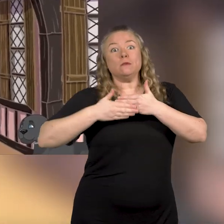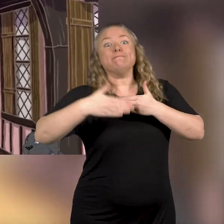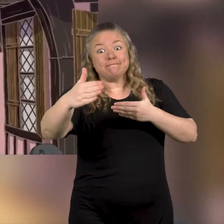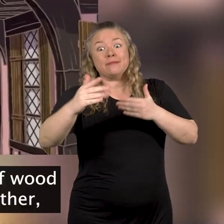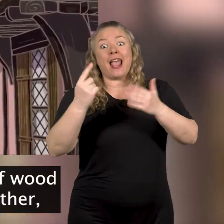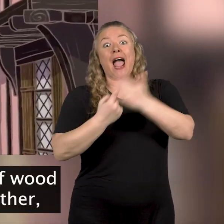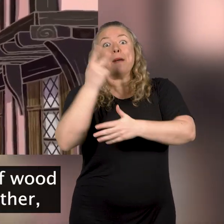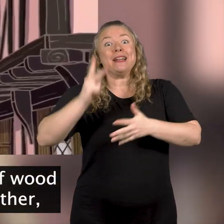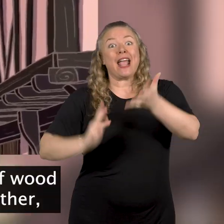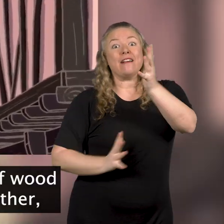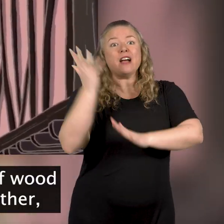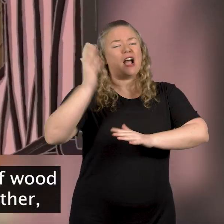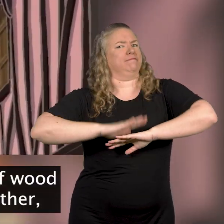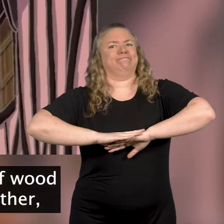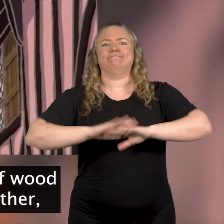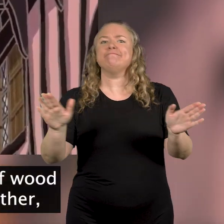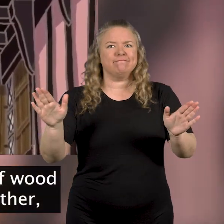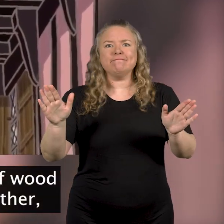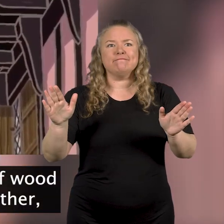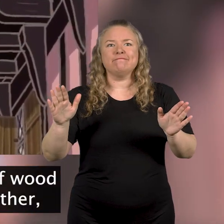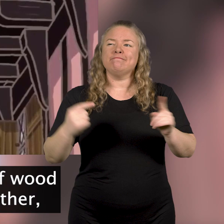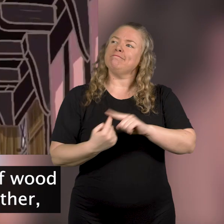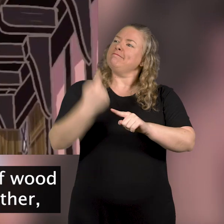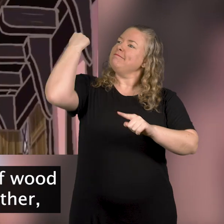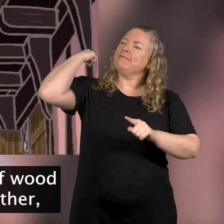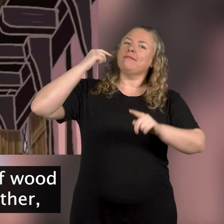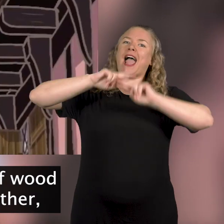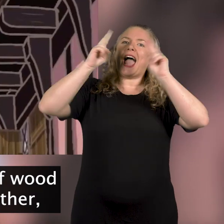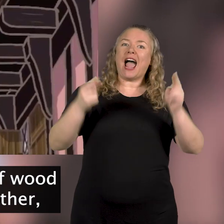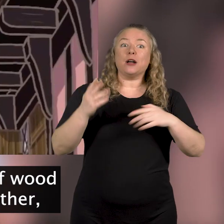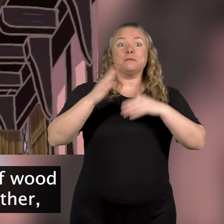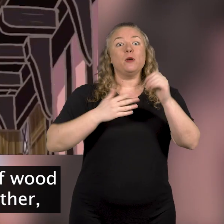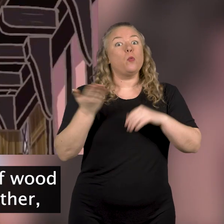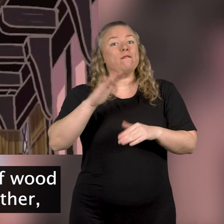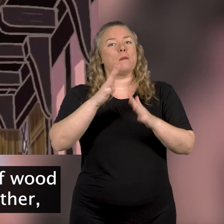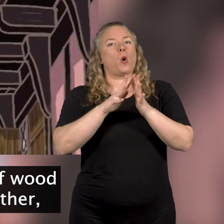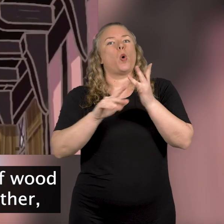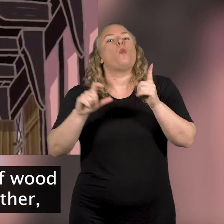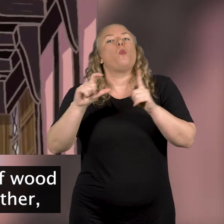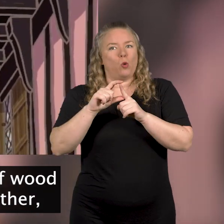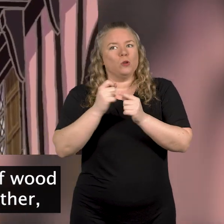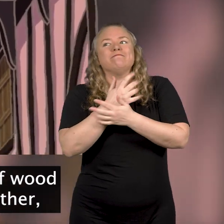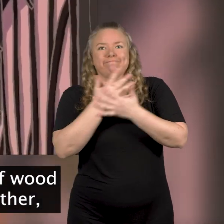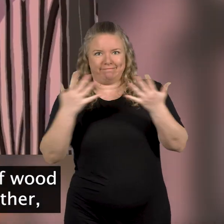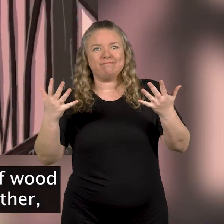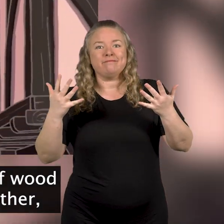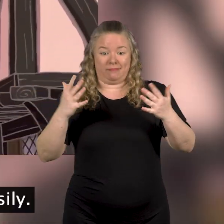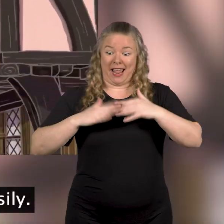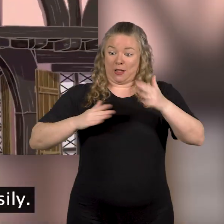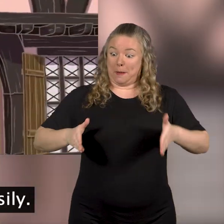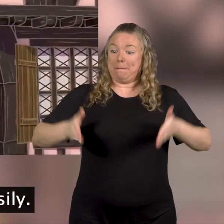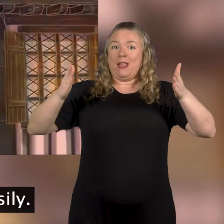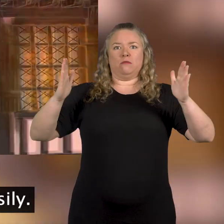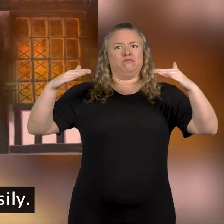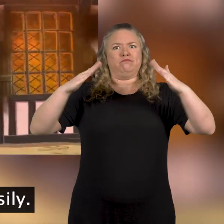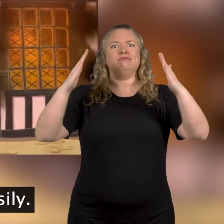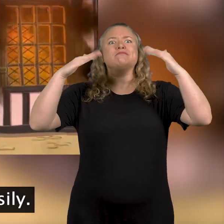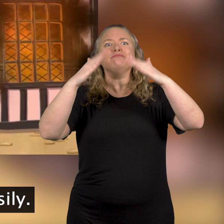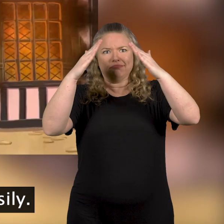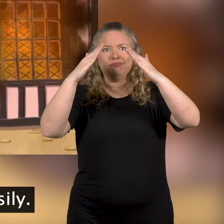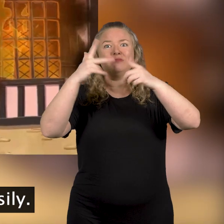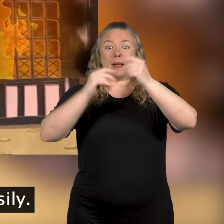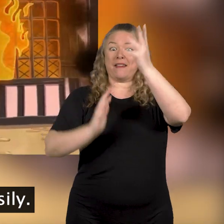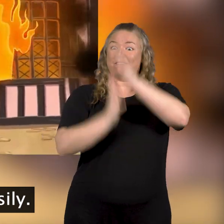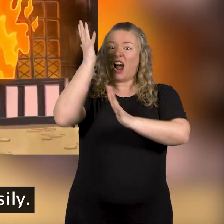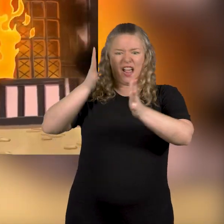happen. Houses in London were often built of wood and jutted out very close to each other, which meant they burned